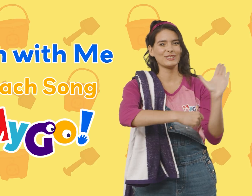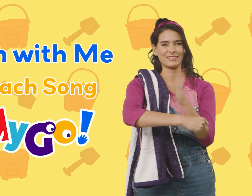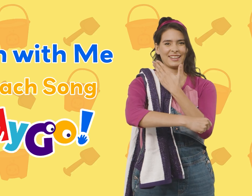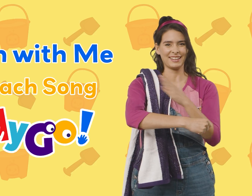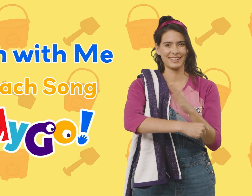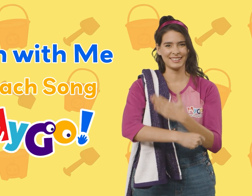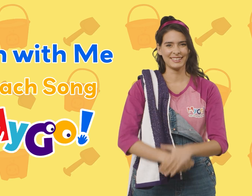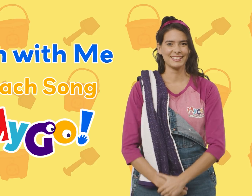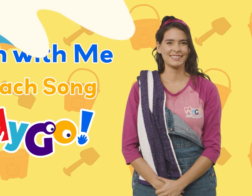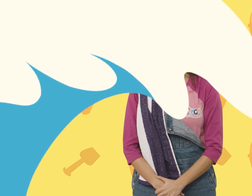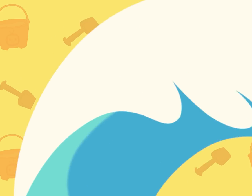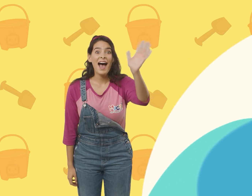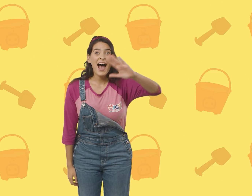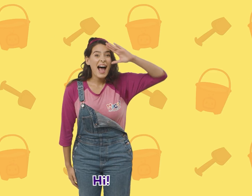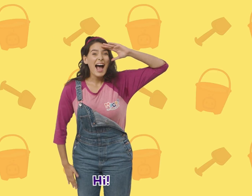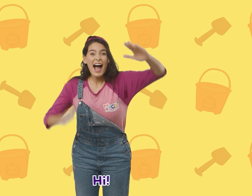Beach song.